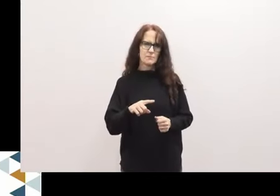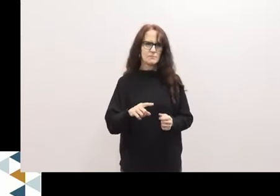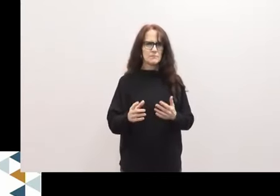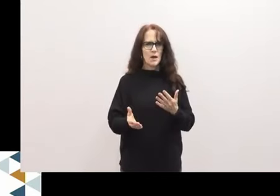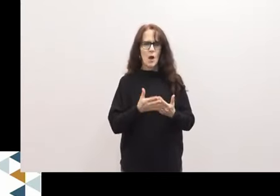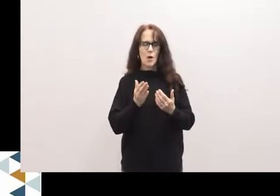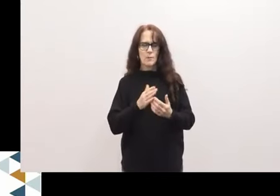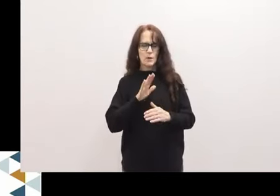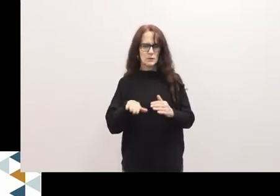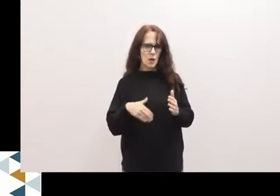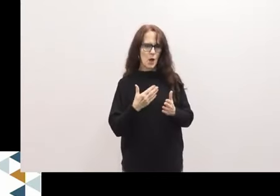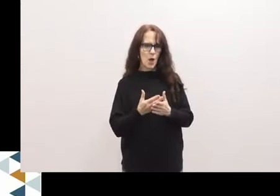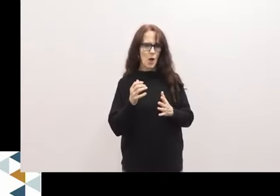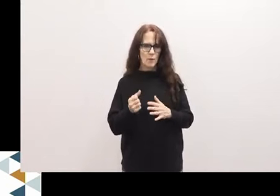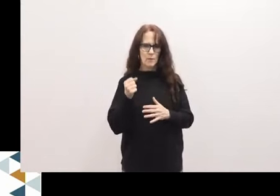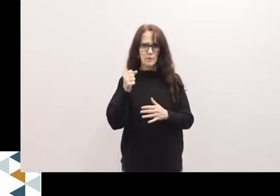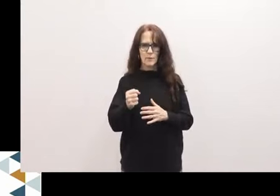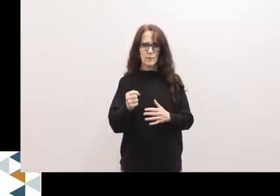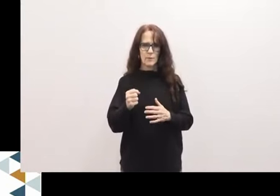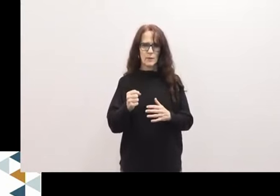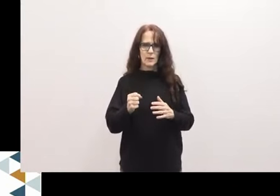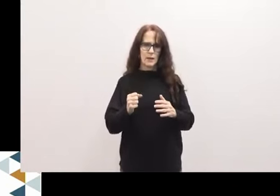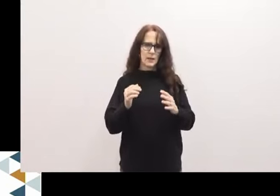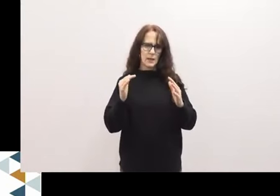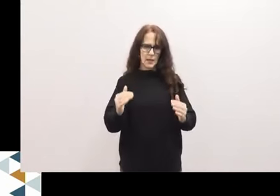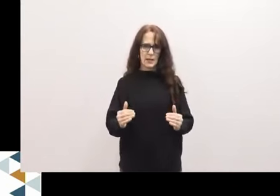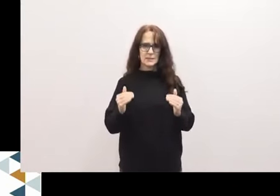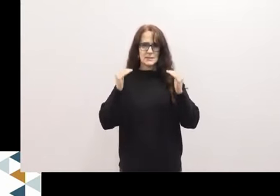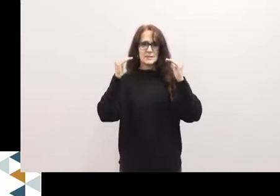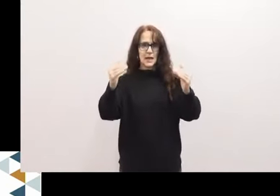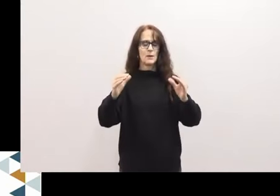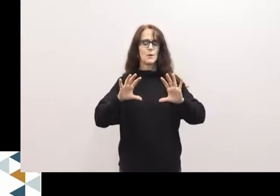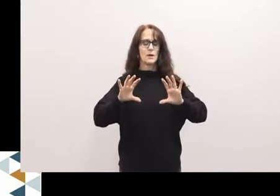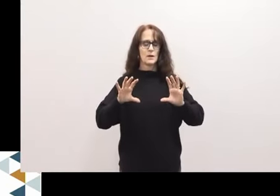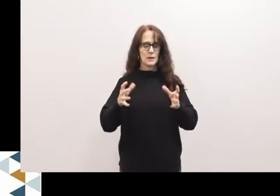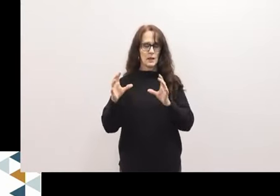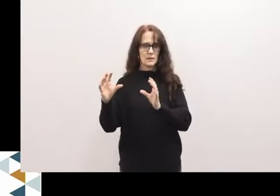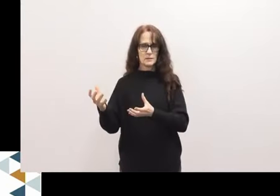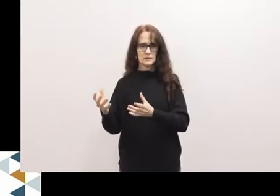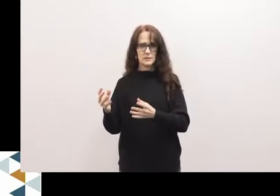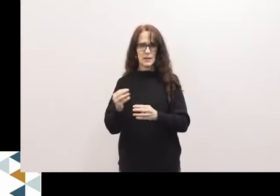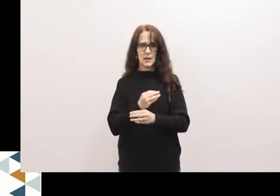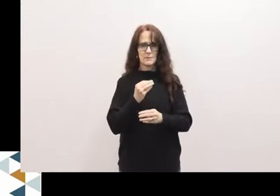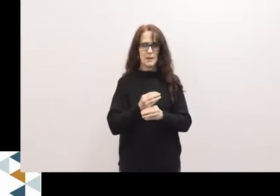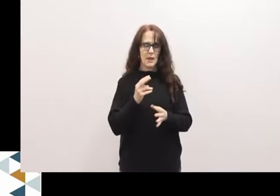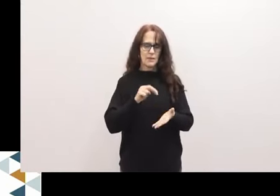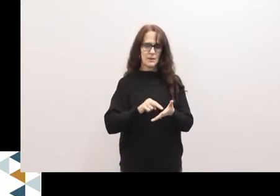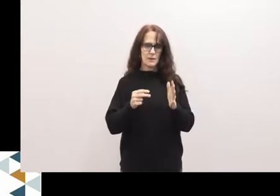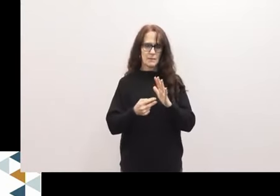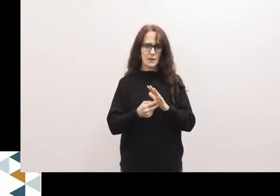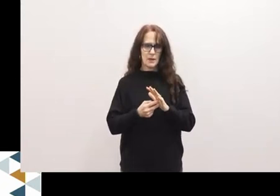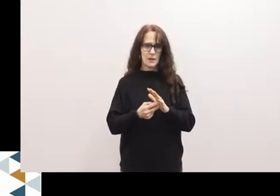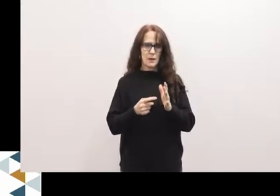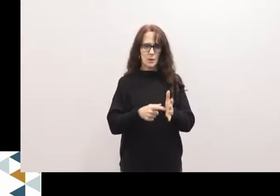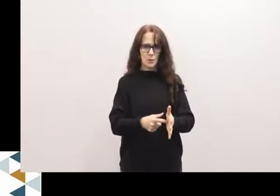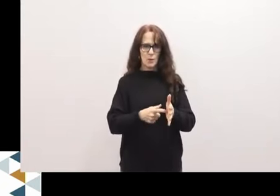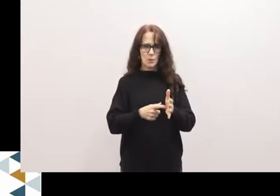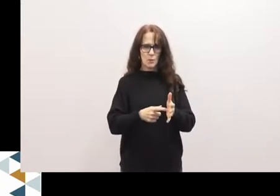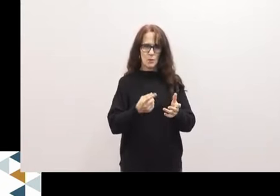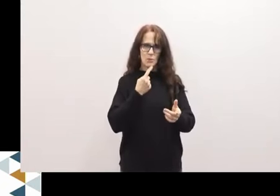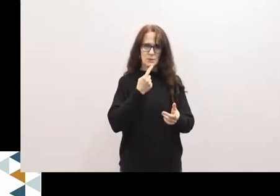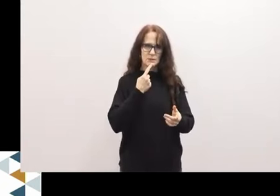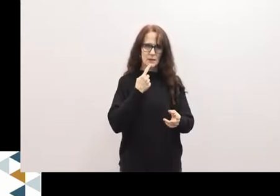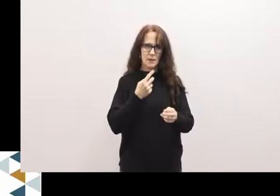all, have been placed in accelerated course math or courses in math, meaning what we're going to refer to as